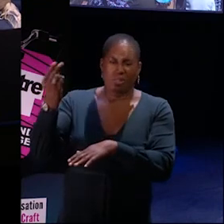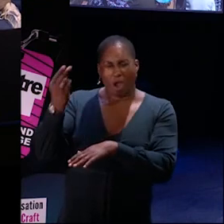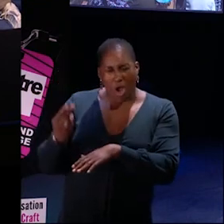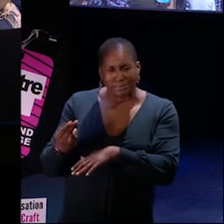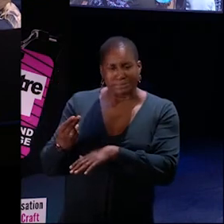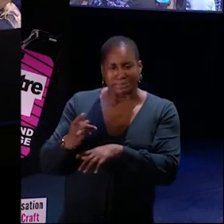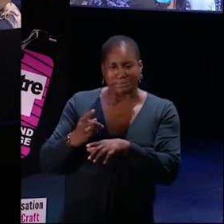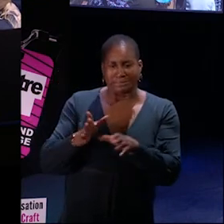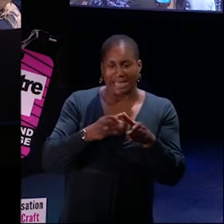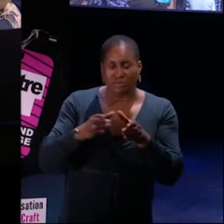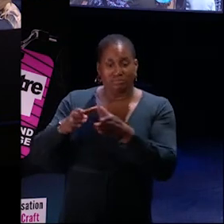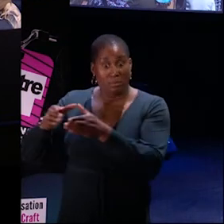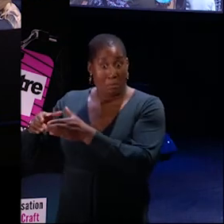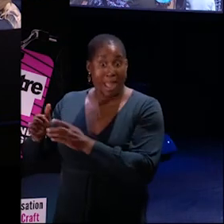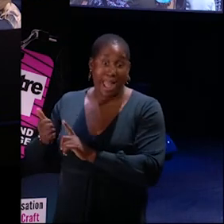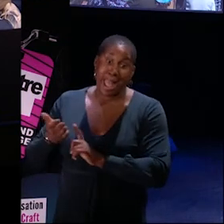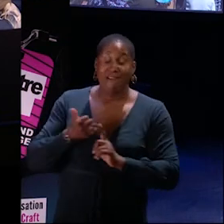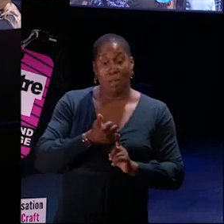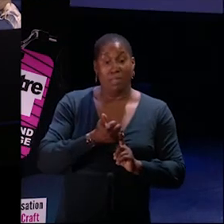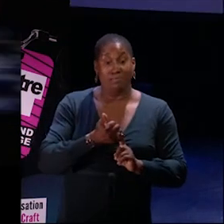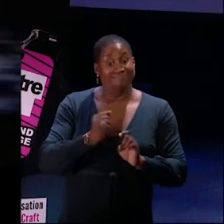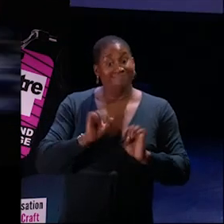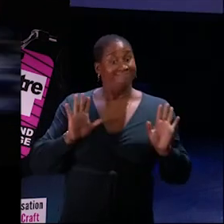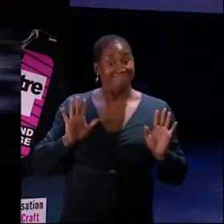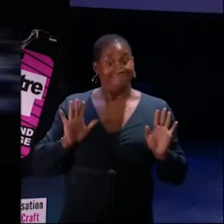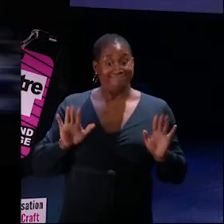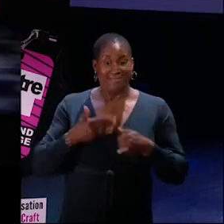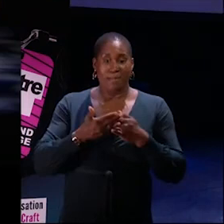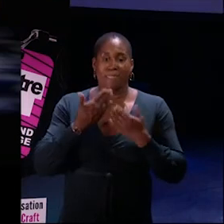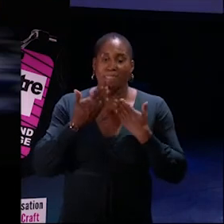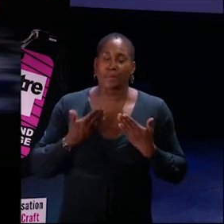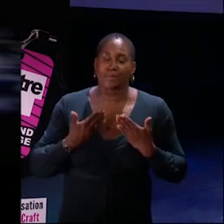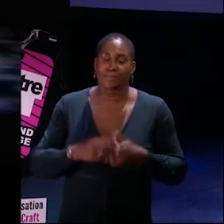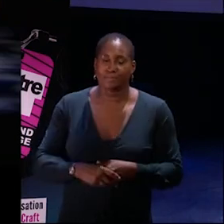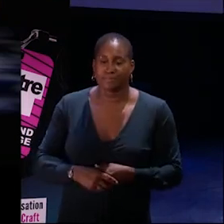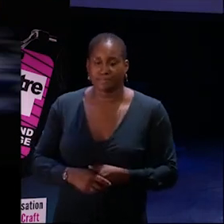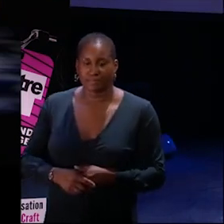helpful. And that is the end of me. I'll go on from there.